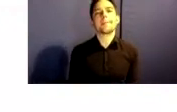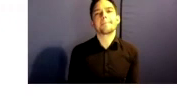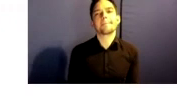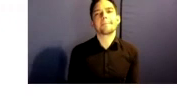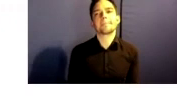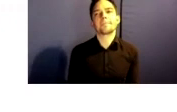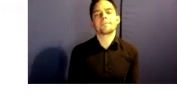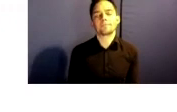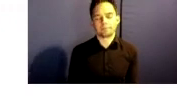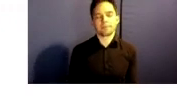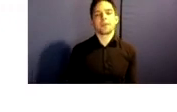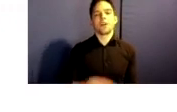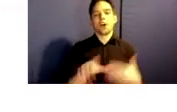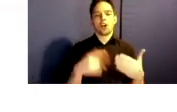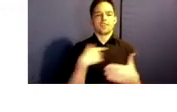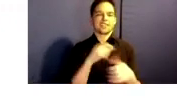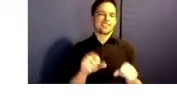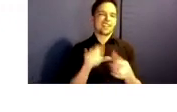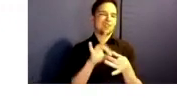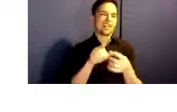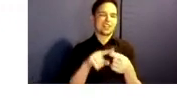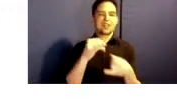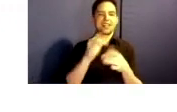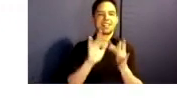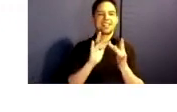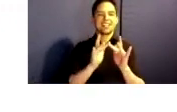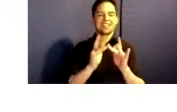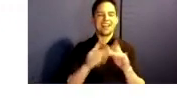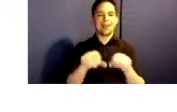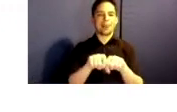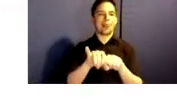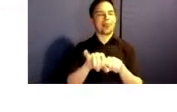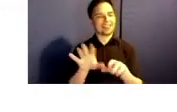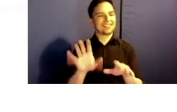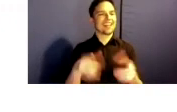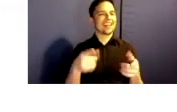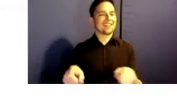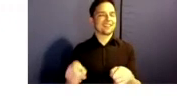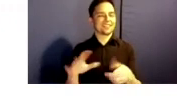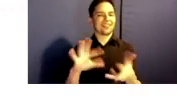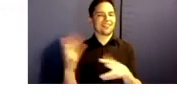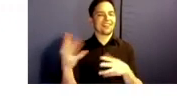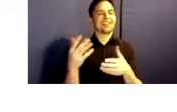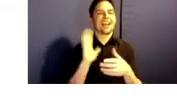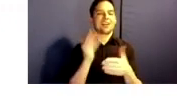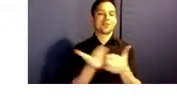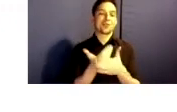I think we all can relate to internet outages. This is one of our new ways of working.